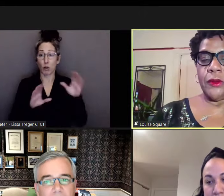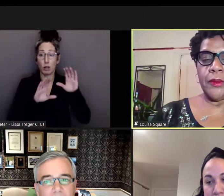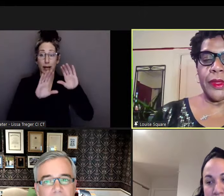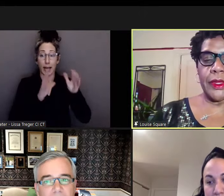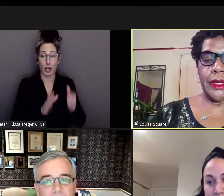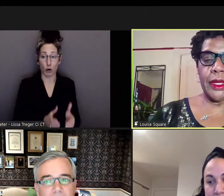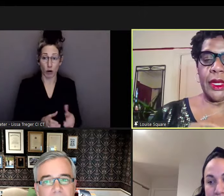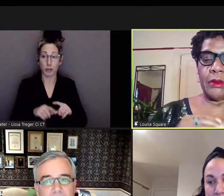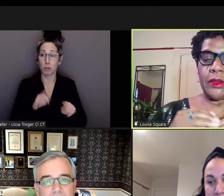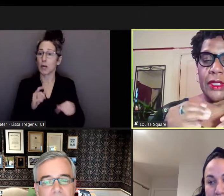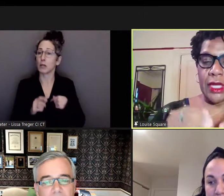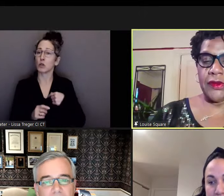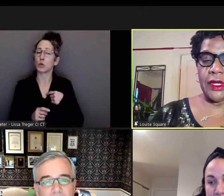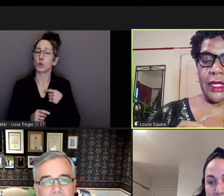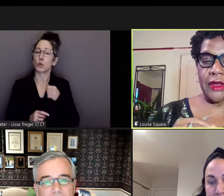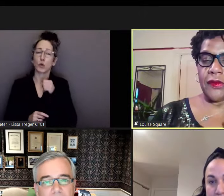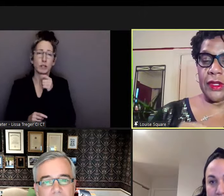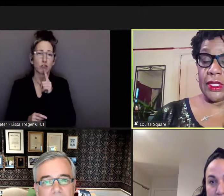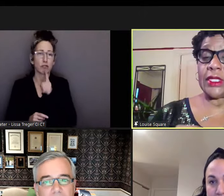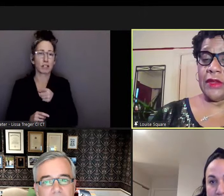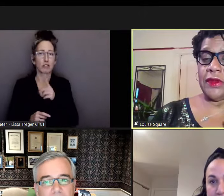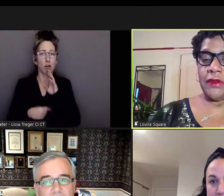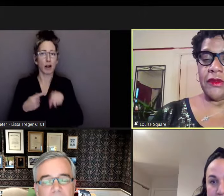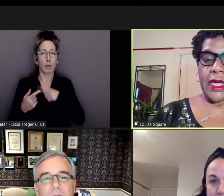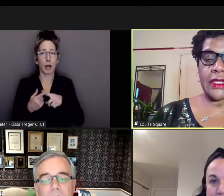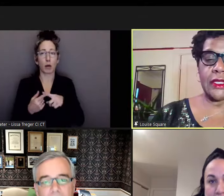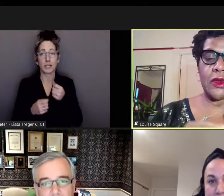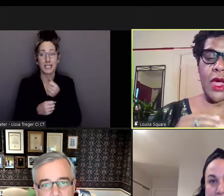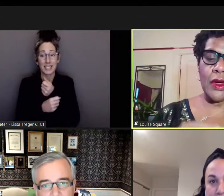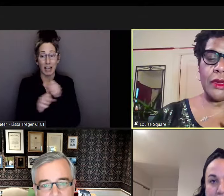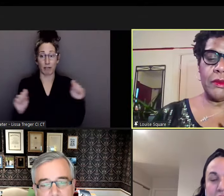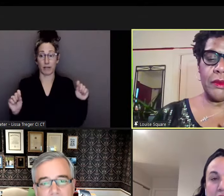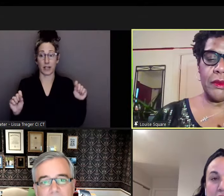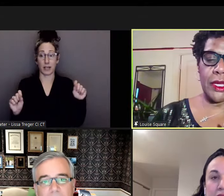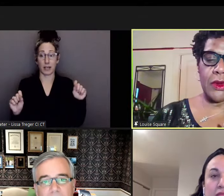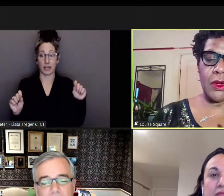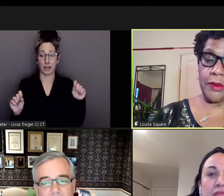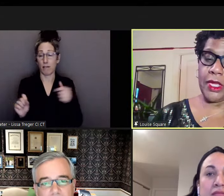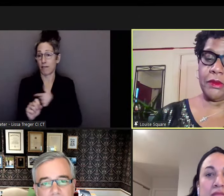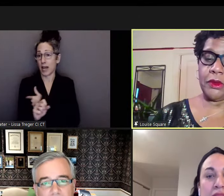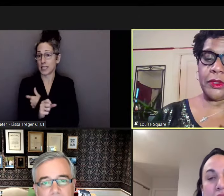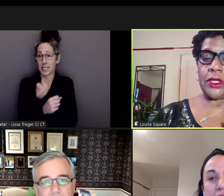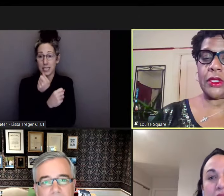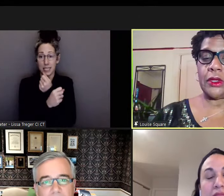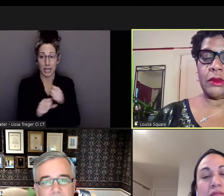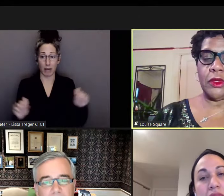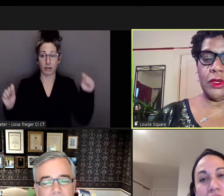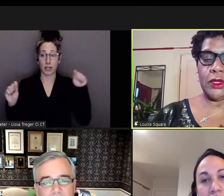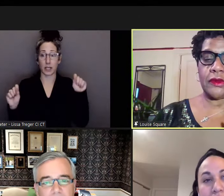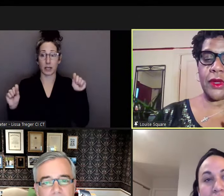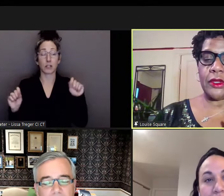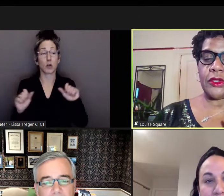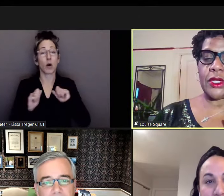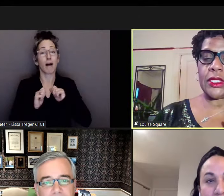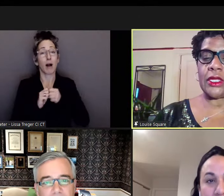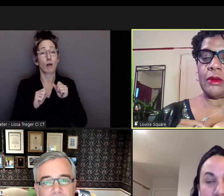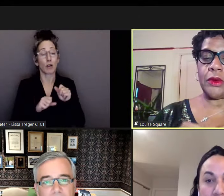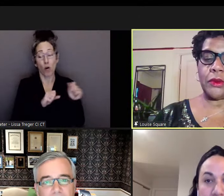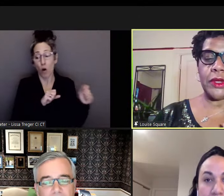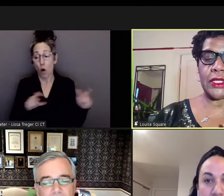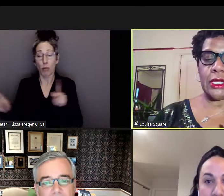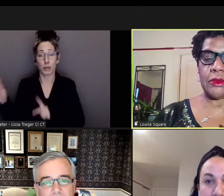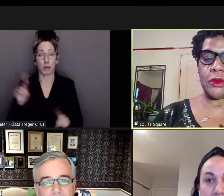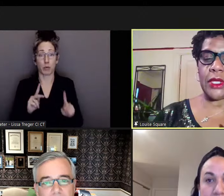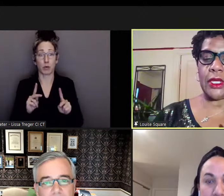delve into the safety and the safety of the vaccine. So how can all people, particularly communities of color, trust